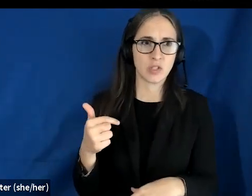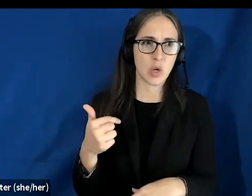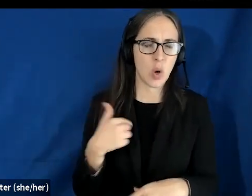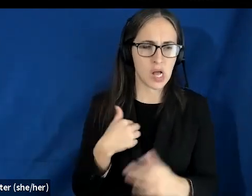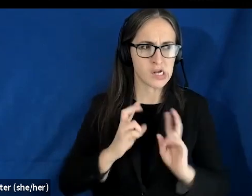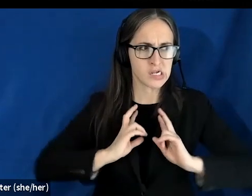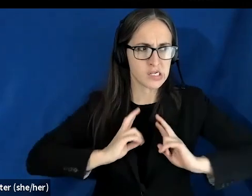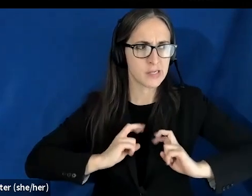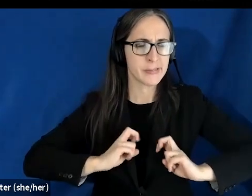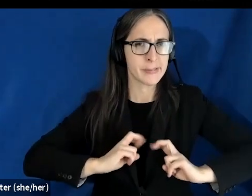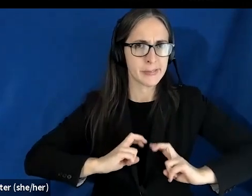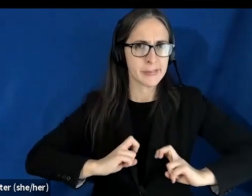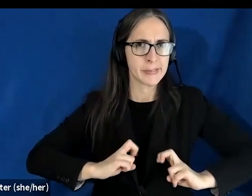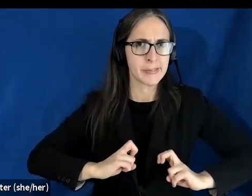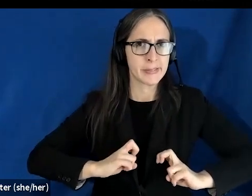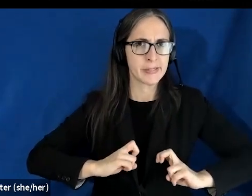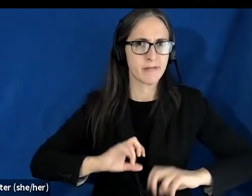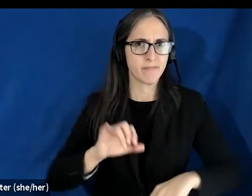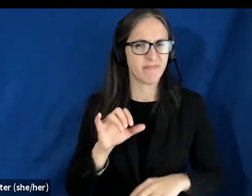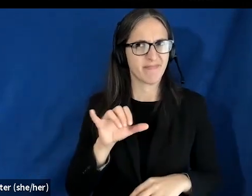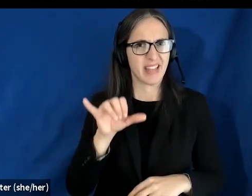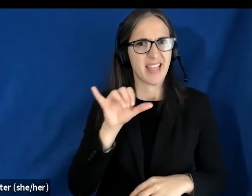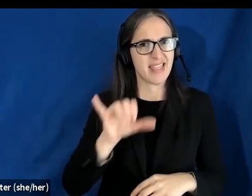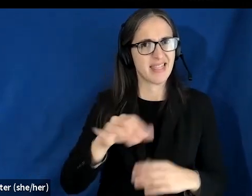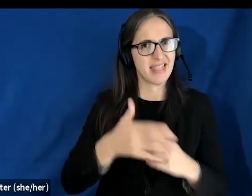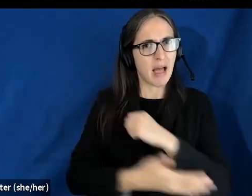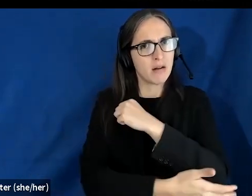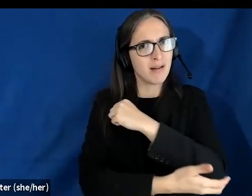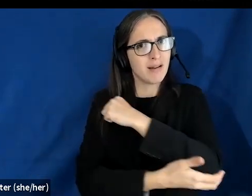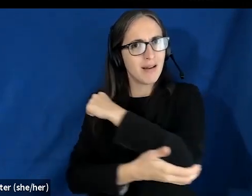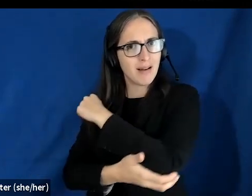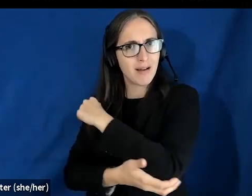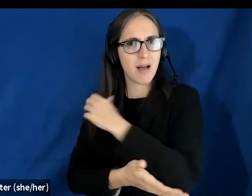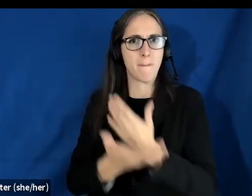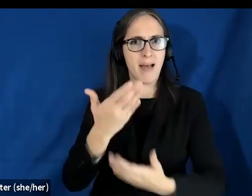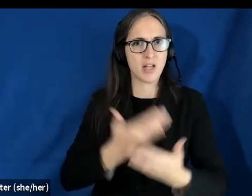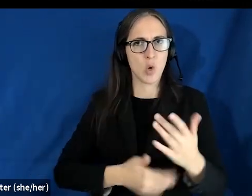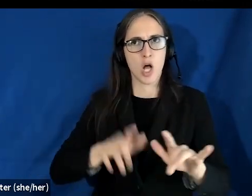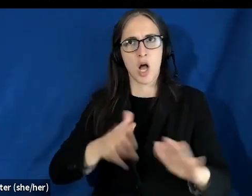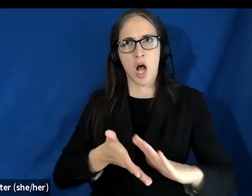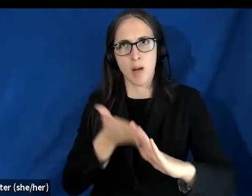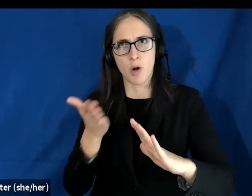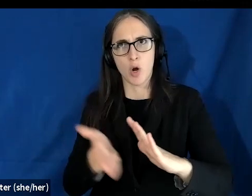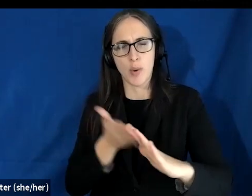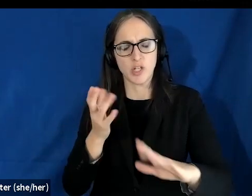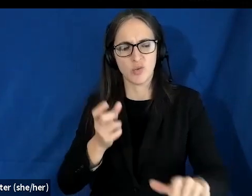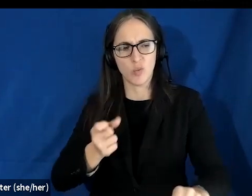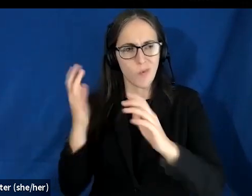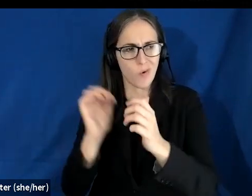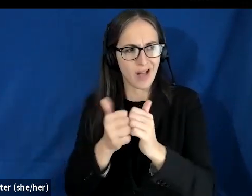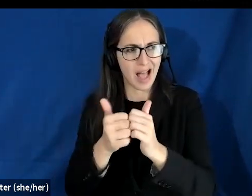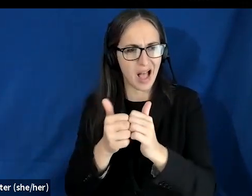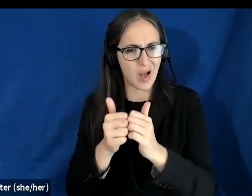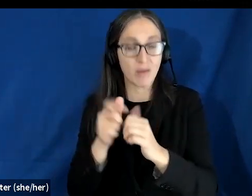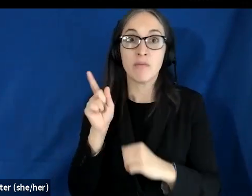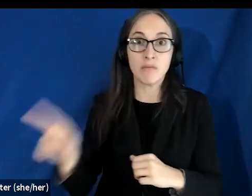figure out a way to remove the hand holding, to remove the manual operation, And that's how I came up with using brain